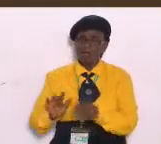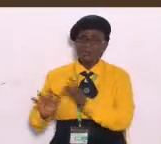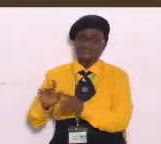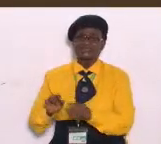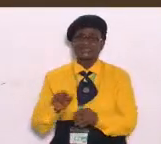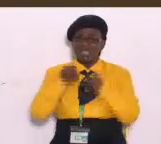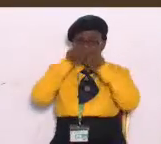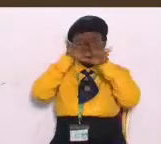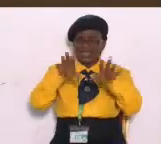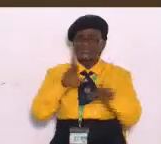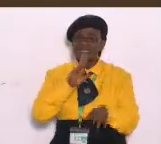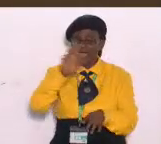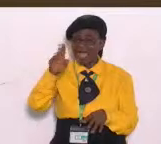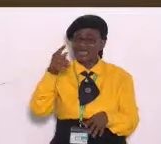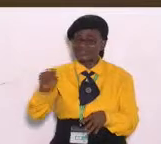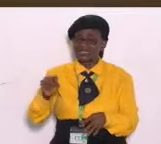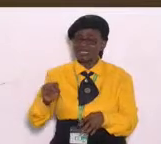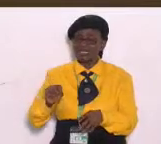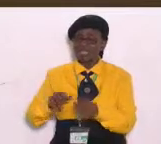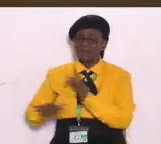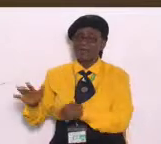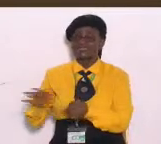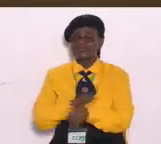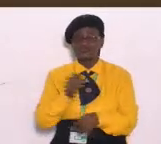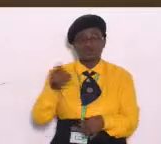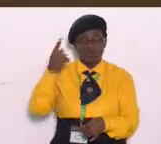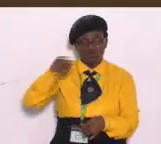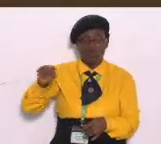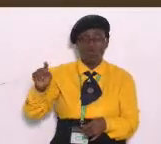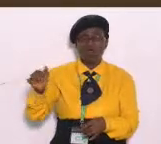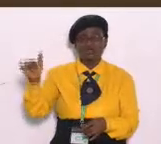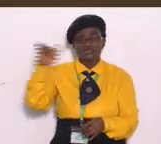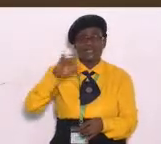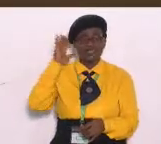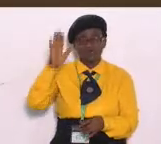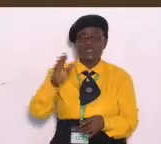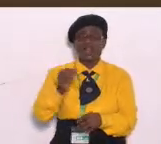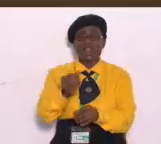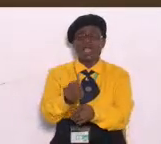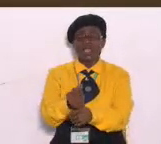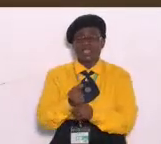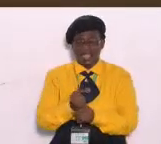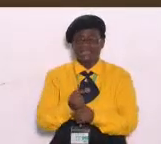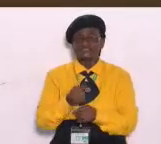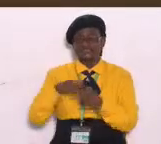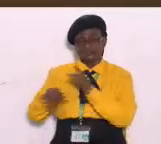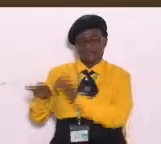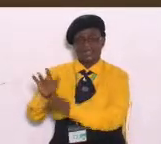Blessed are the merciful, for they shall obtain mercy.